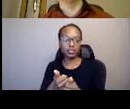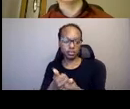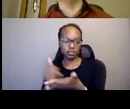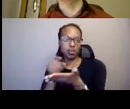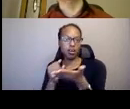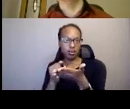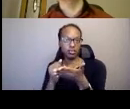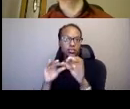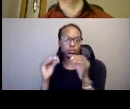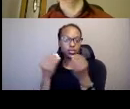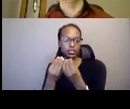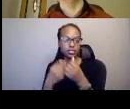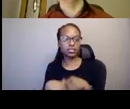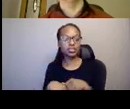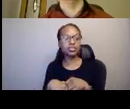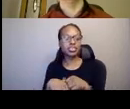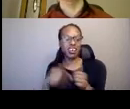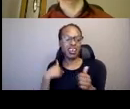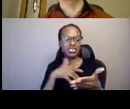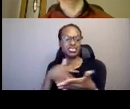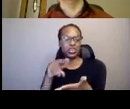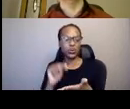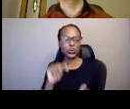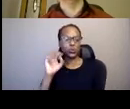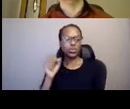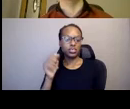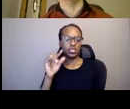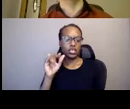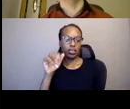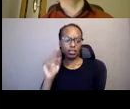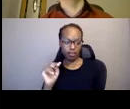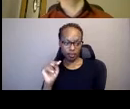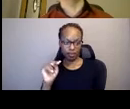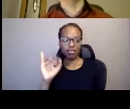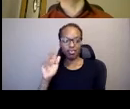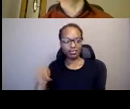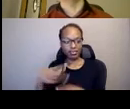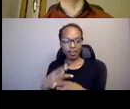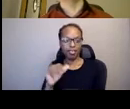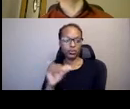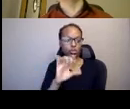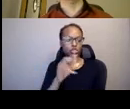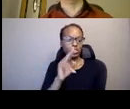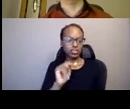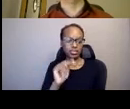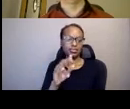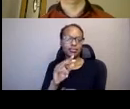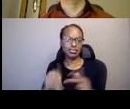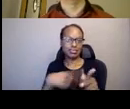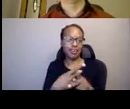Shaolin style, and now I study the Chen style Tai Chi. And I also play a Chinese instrument called